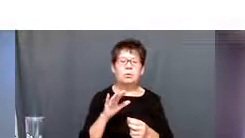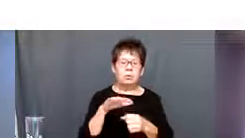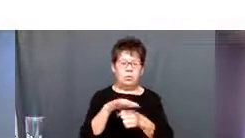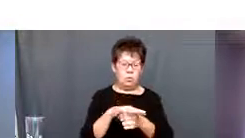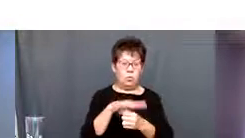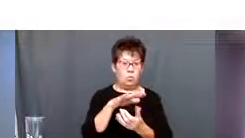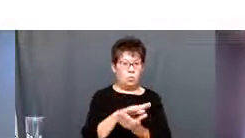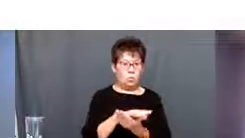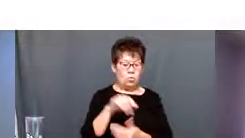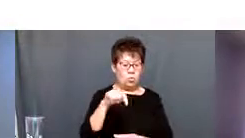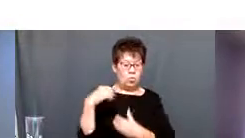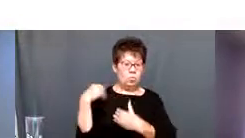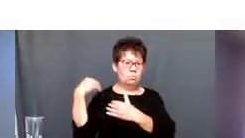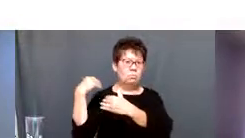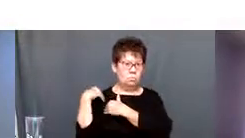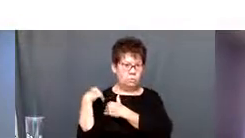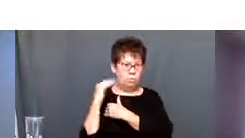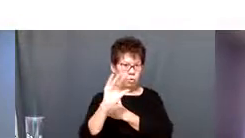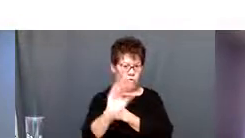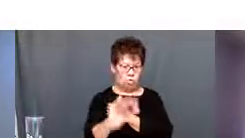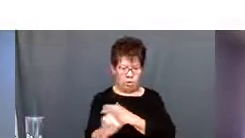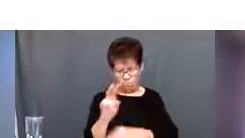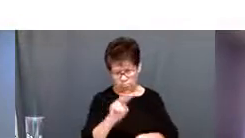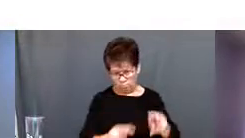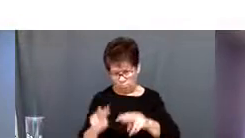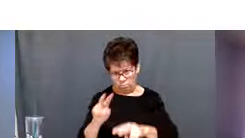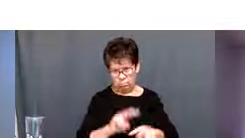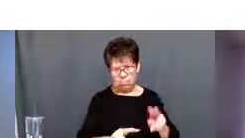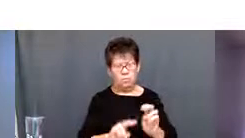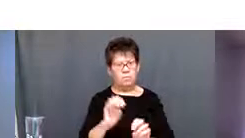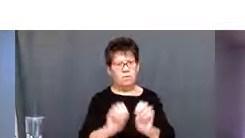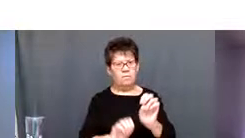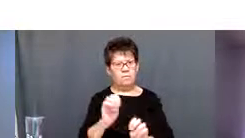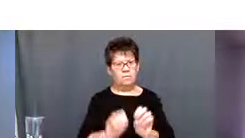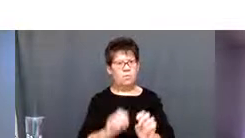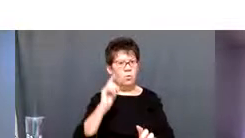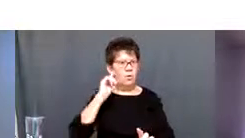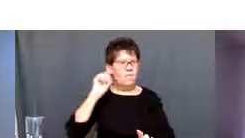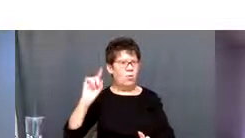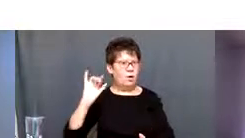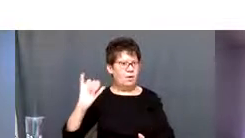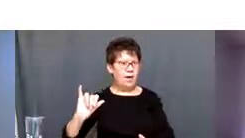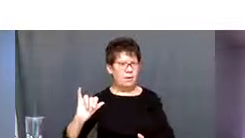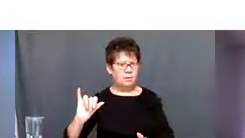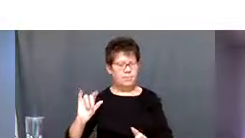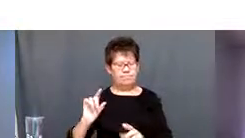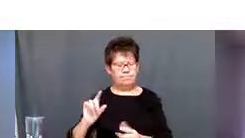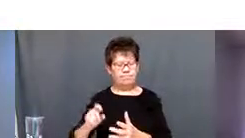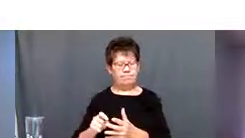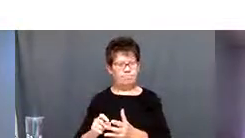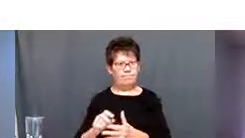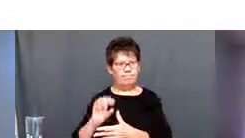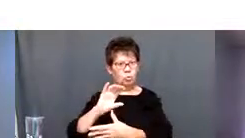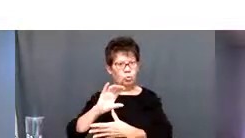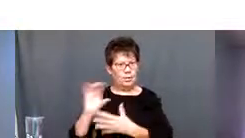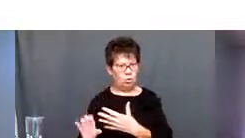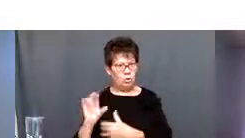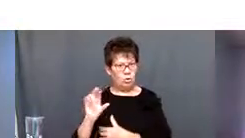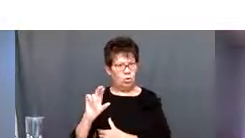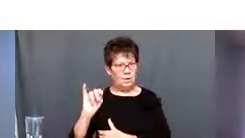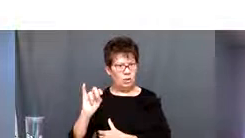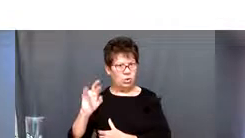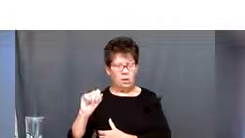district's responsibility to evaluate your child for eligibility for special education services in your local school district. So